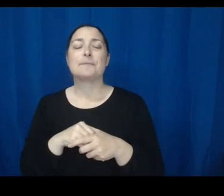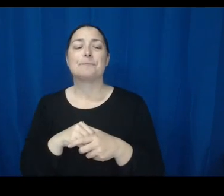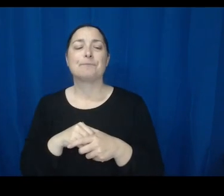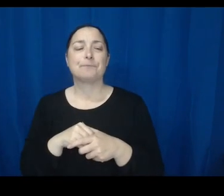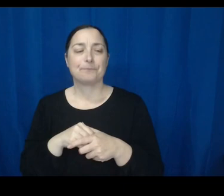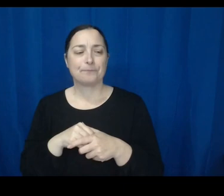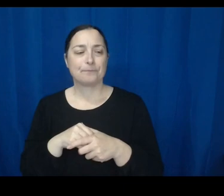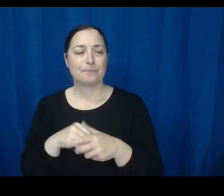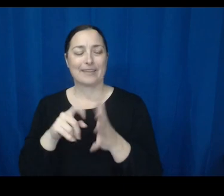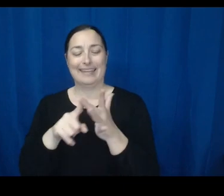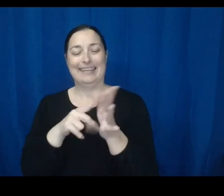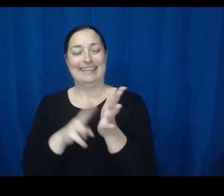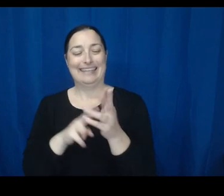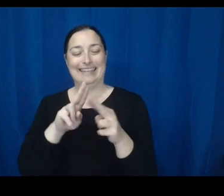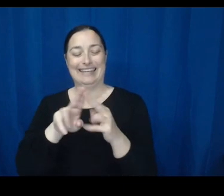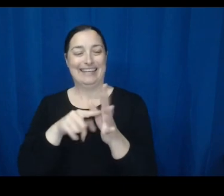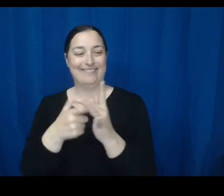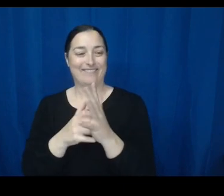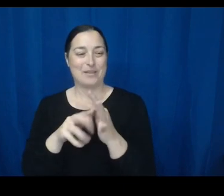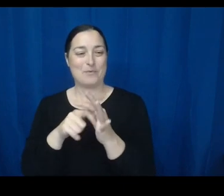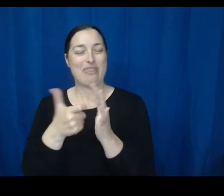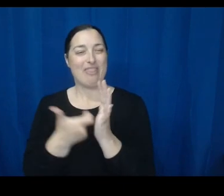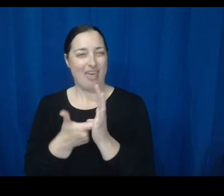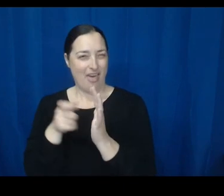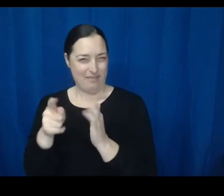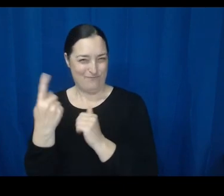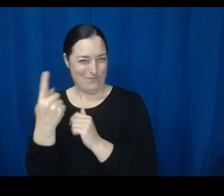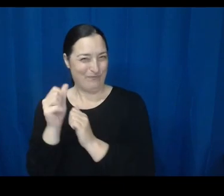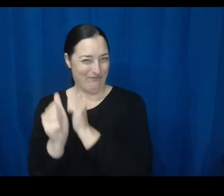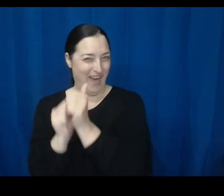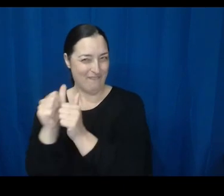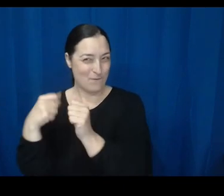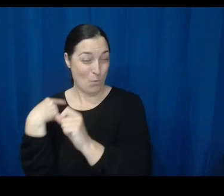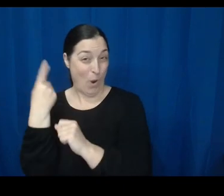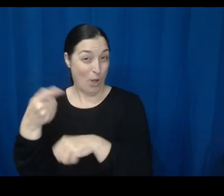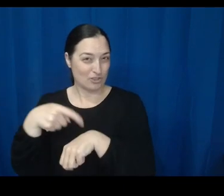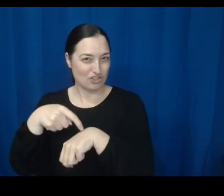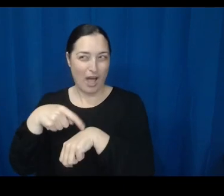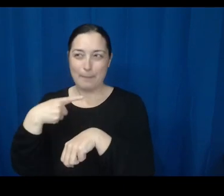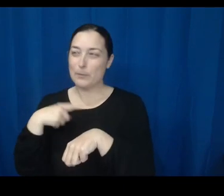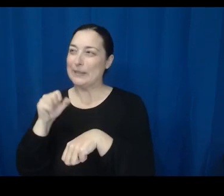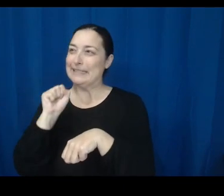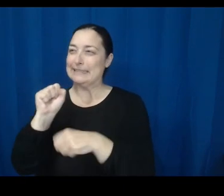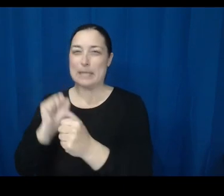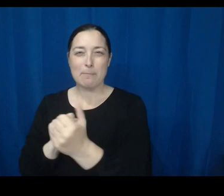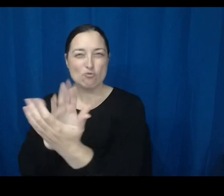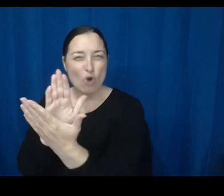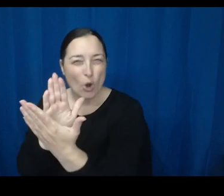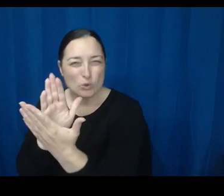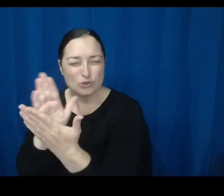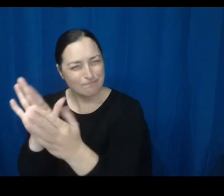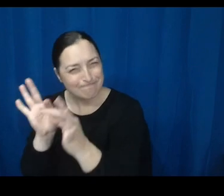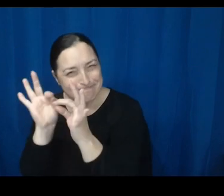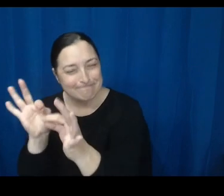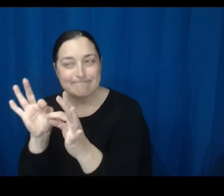for a while, just because of the eccentricity of his approaches, but also that